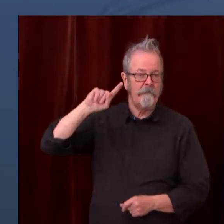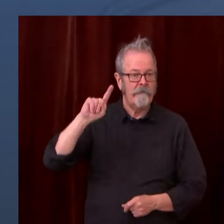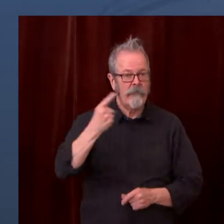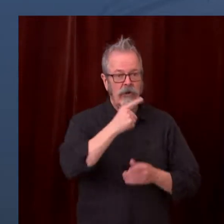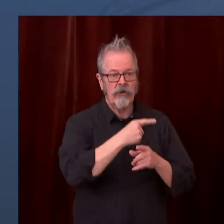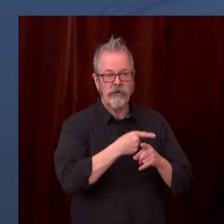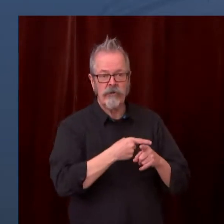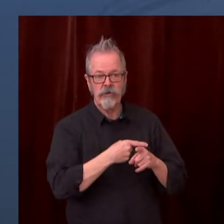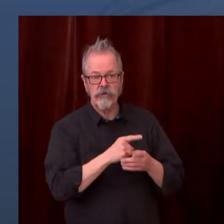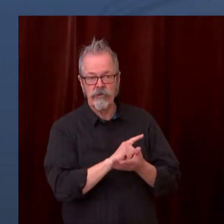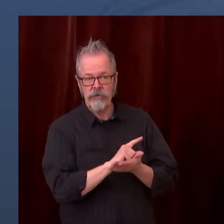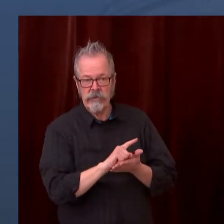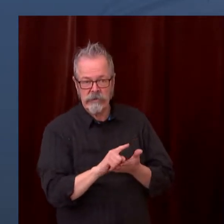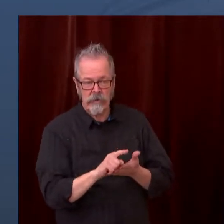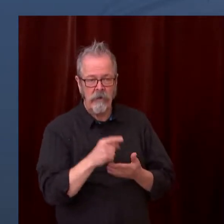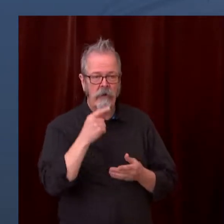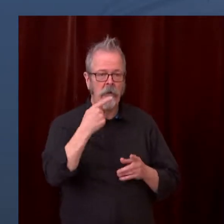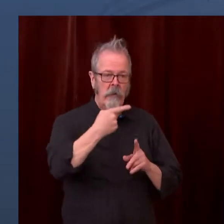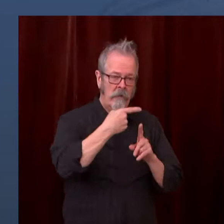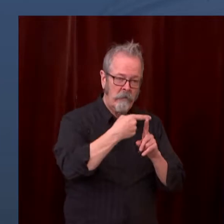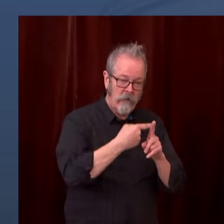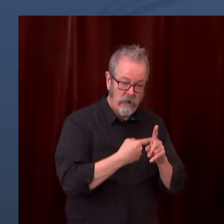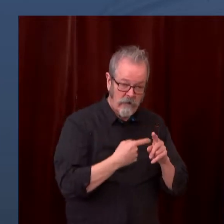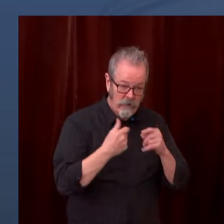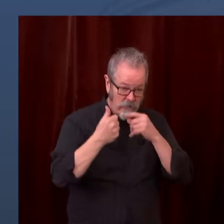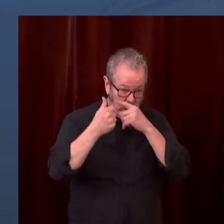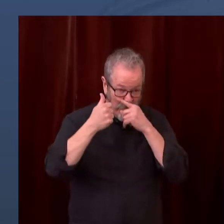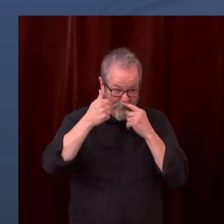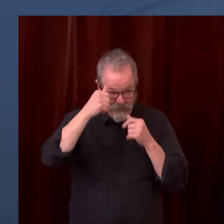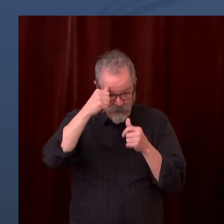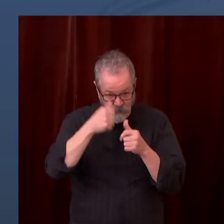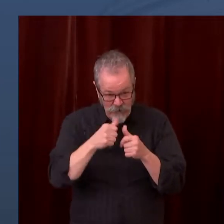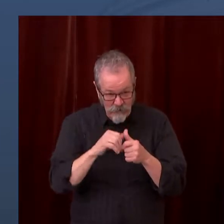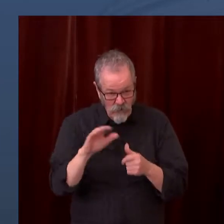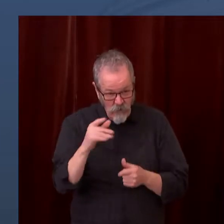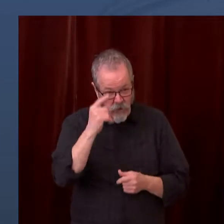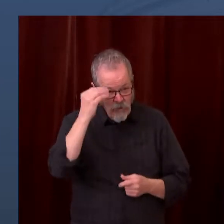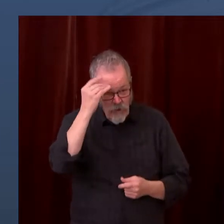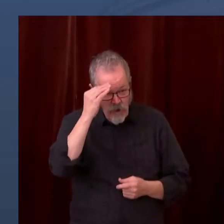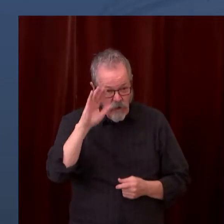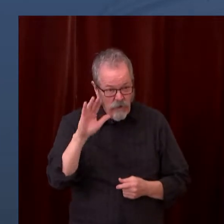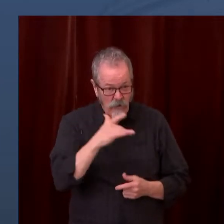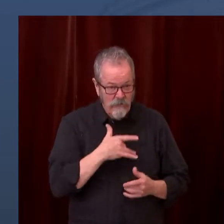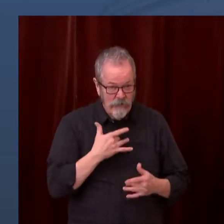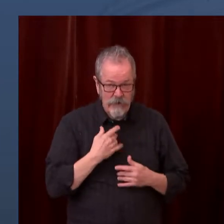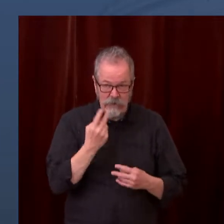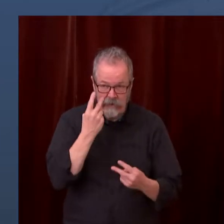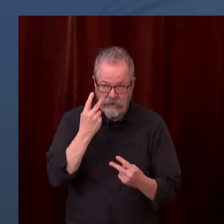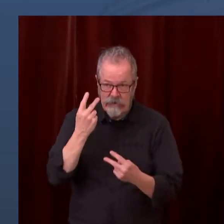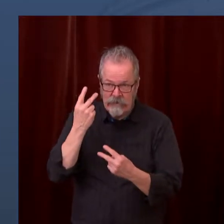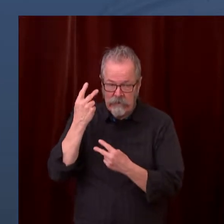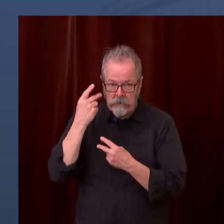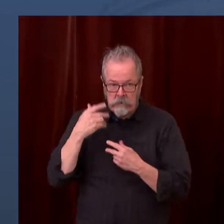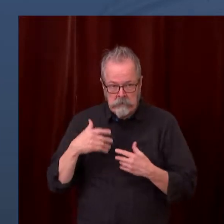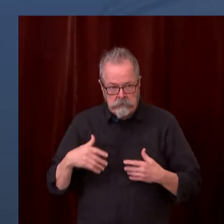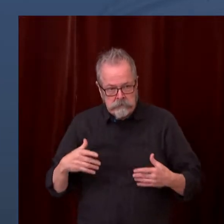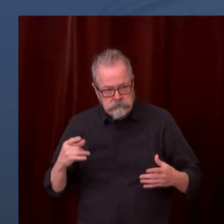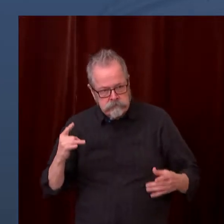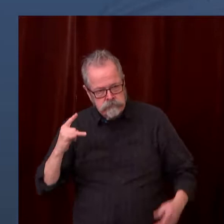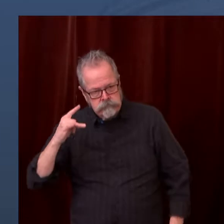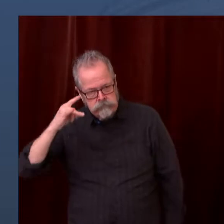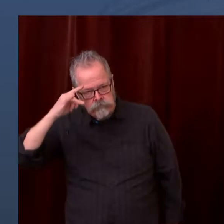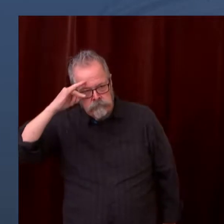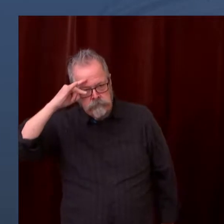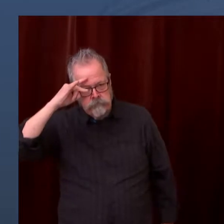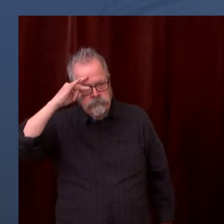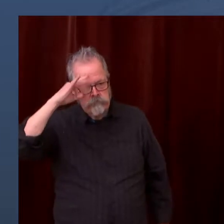COVID first started spreading? And second, a year on, reflect on how this pandemic has played out differently or similarly than you thought